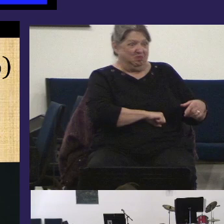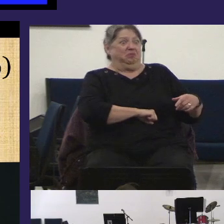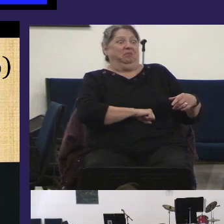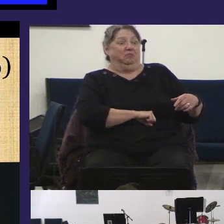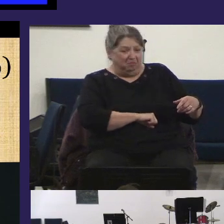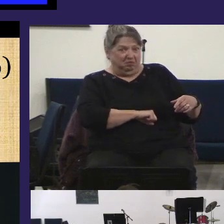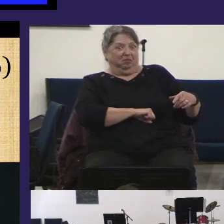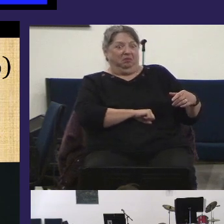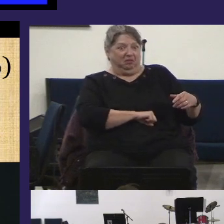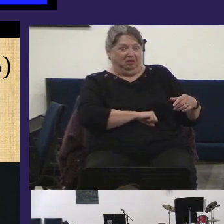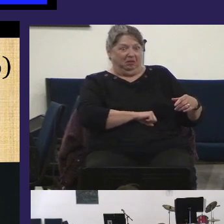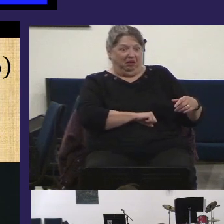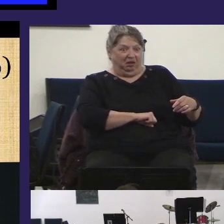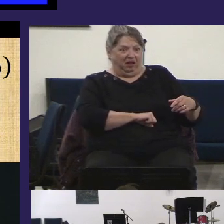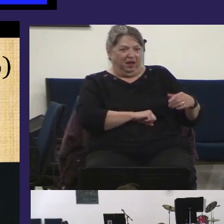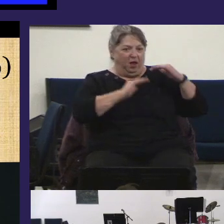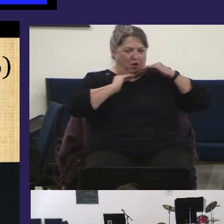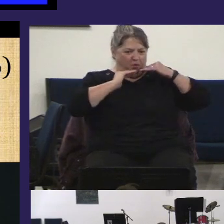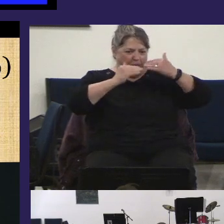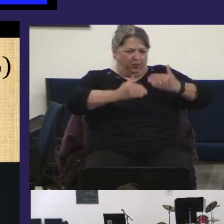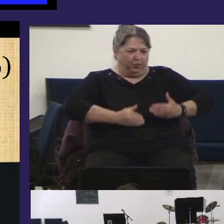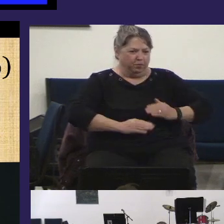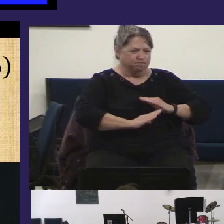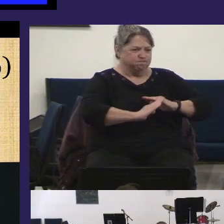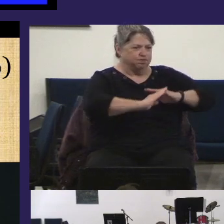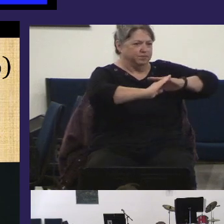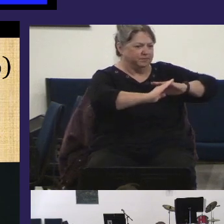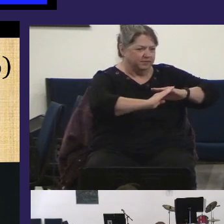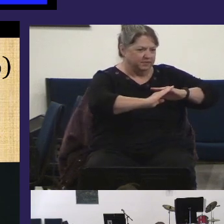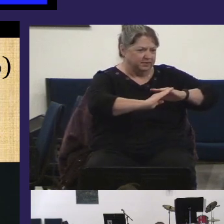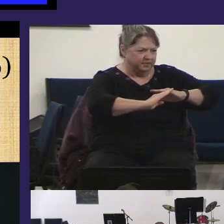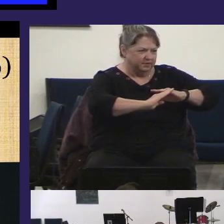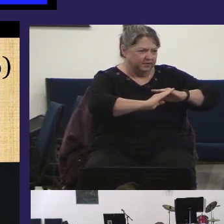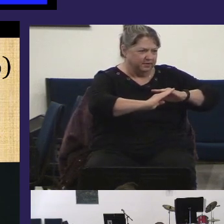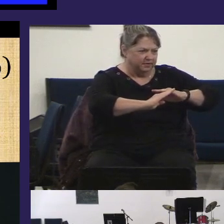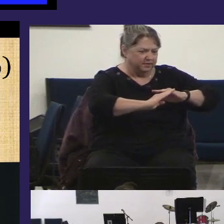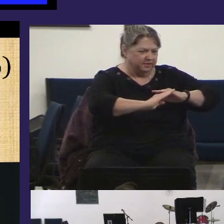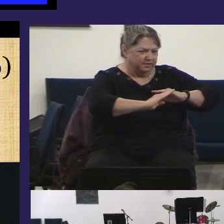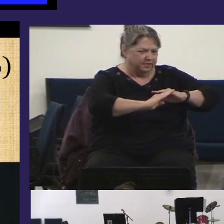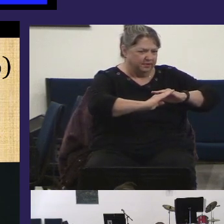the seat of our affections and our emotions.